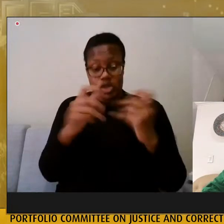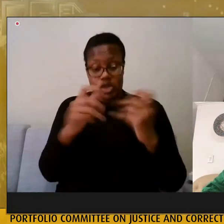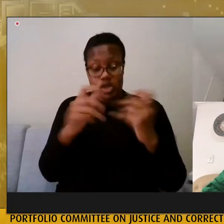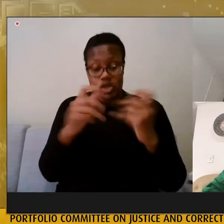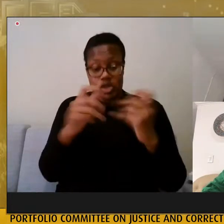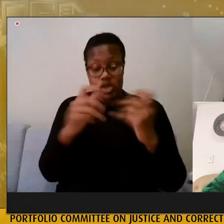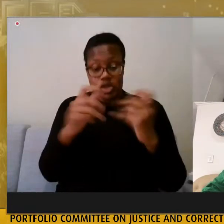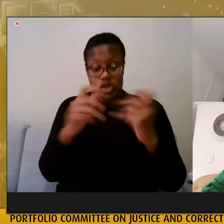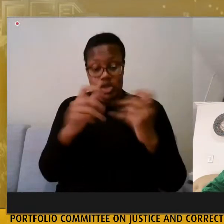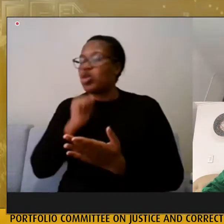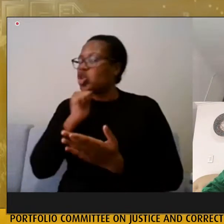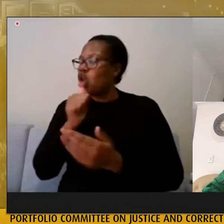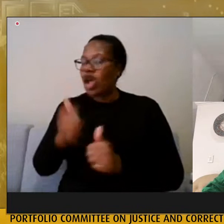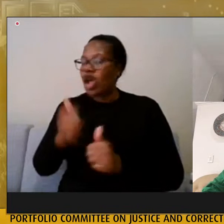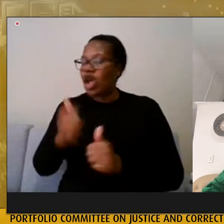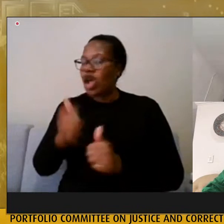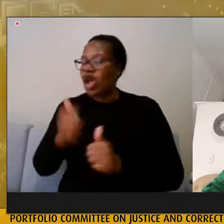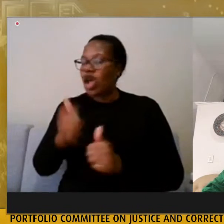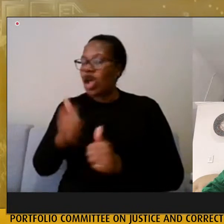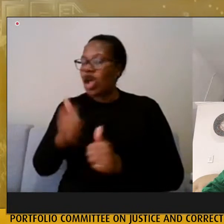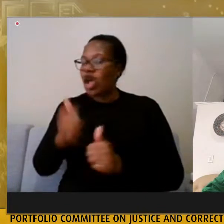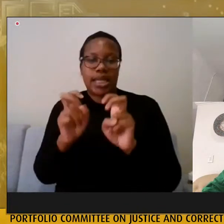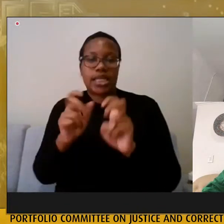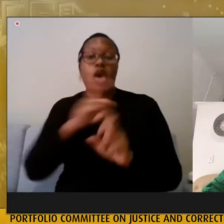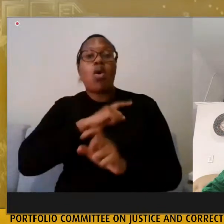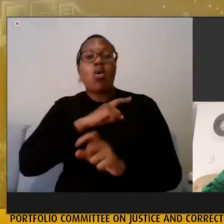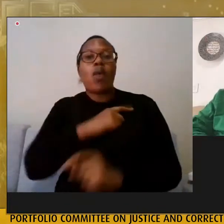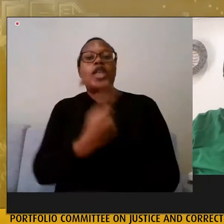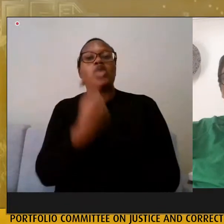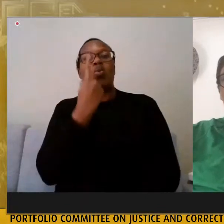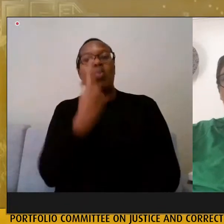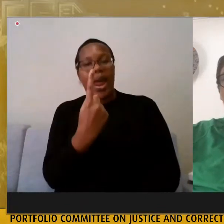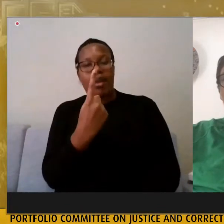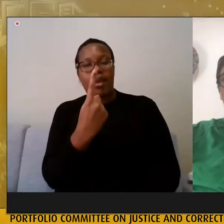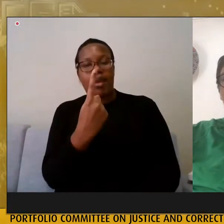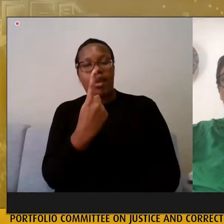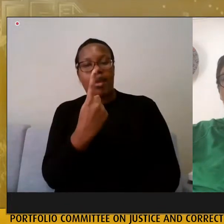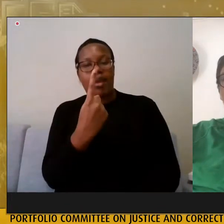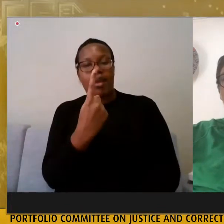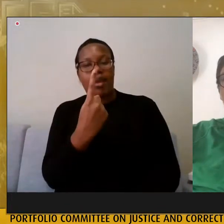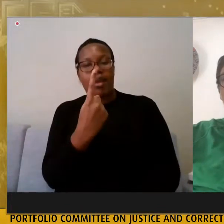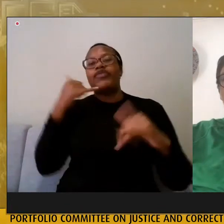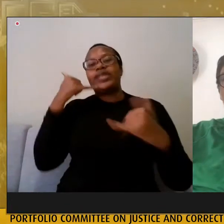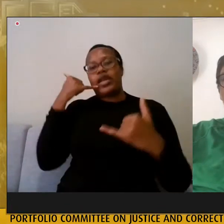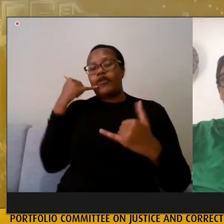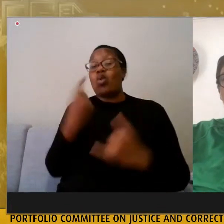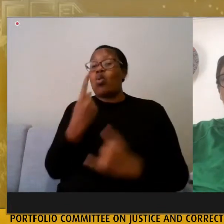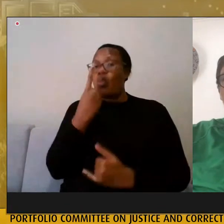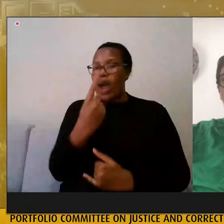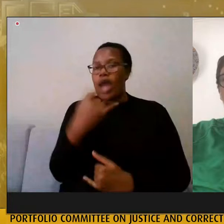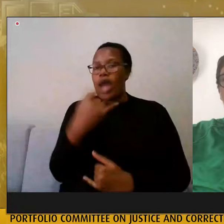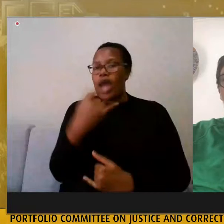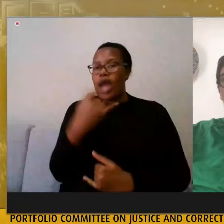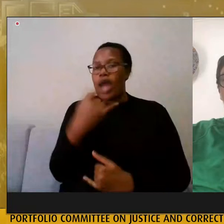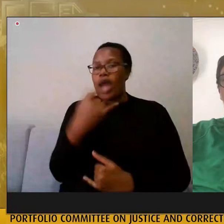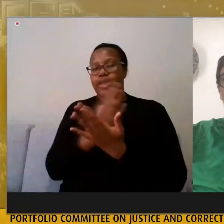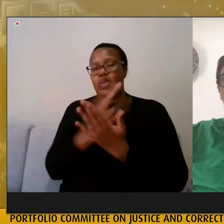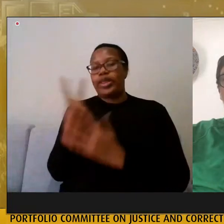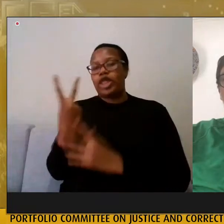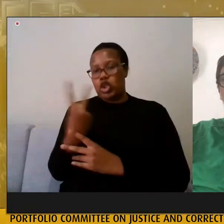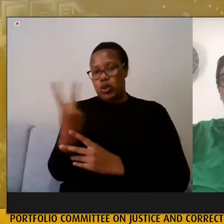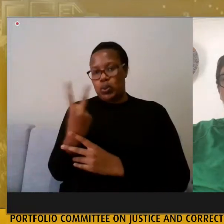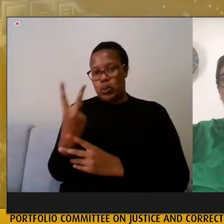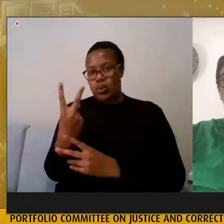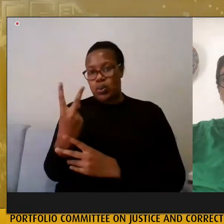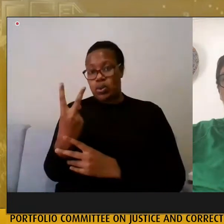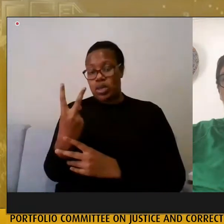be pursued because it was only one single count of a telephone call that was made between the parties. However, the